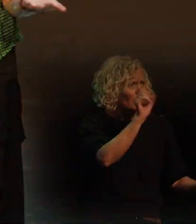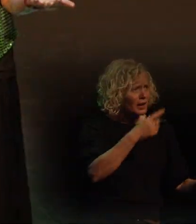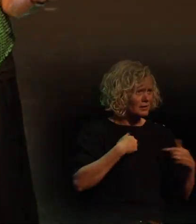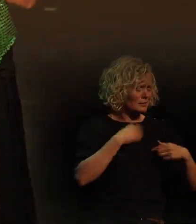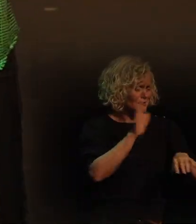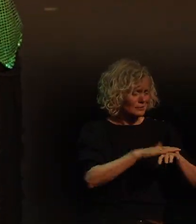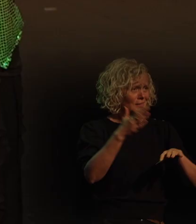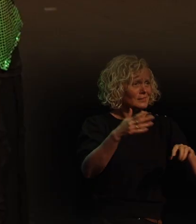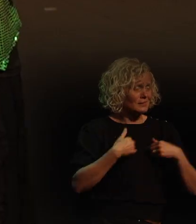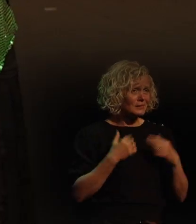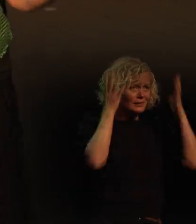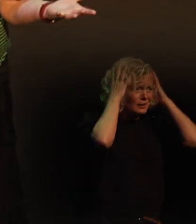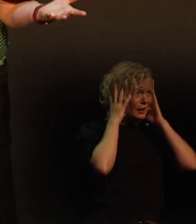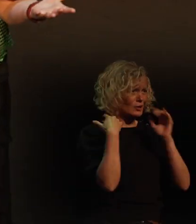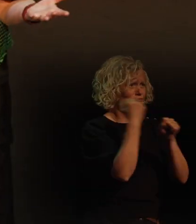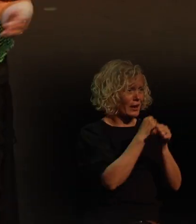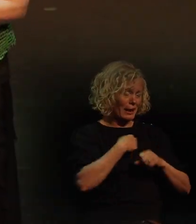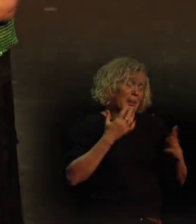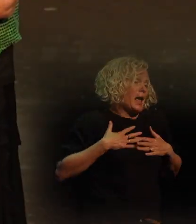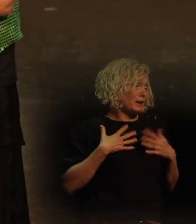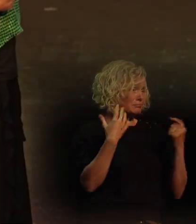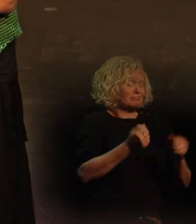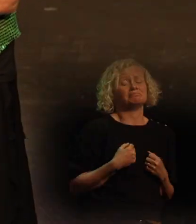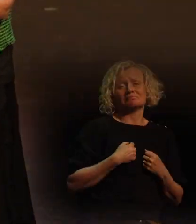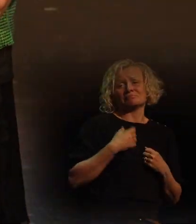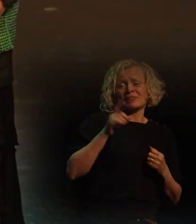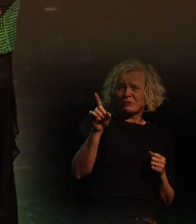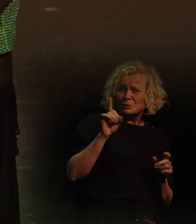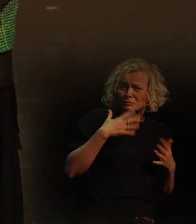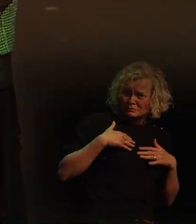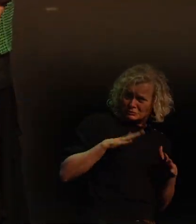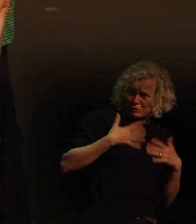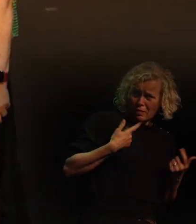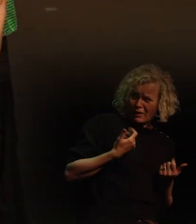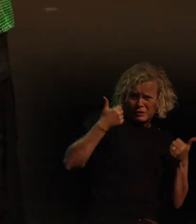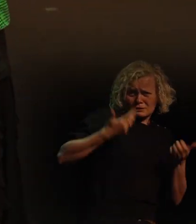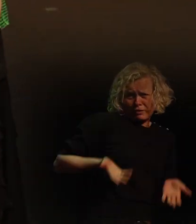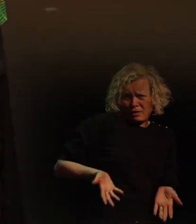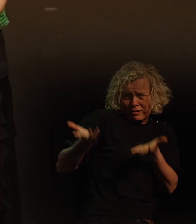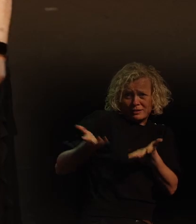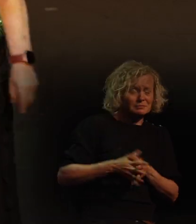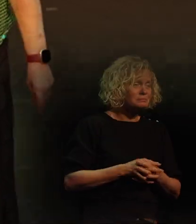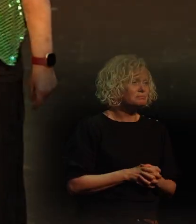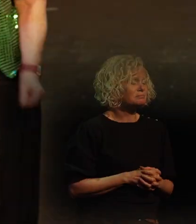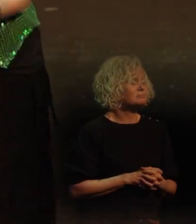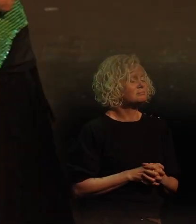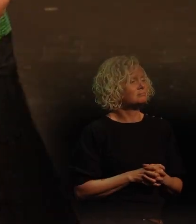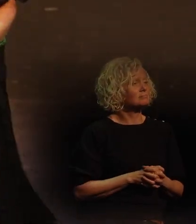don't care neither, and my hair is gray, and I like it that way. And if that's the reason that you don't love me, then maybe that's not